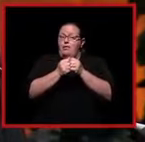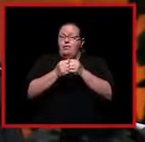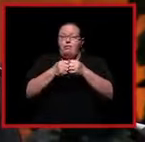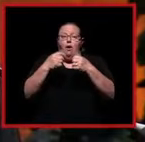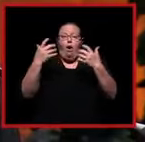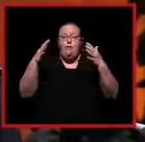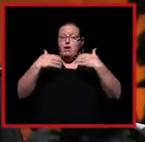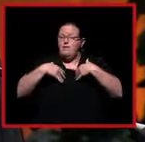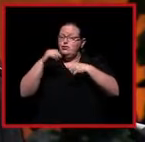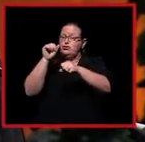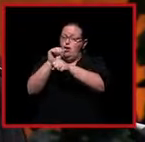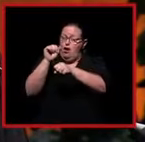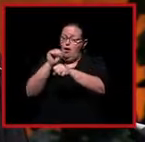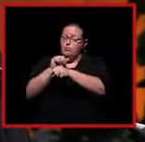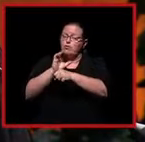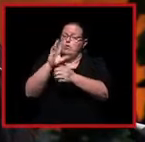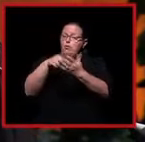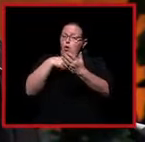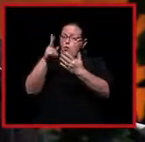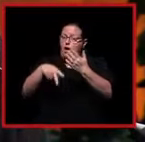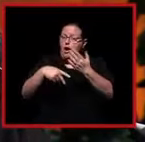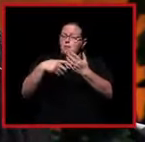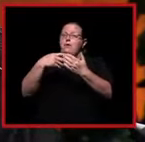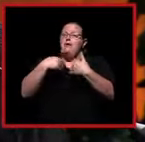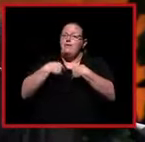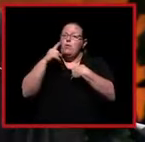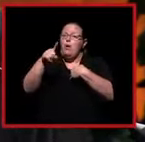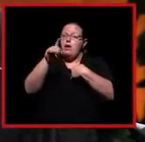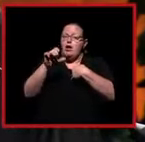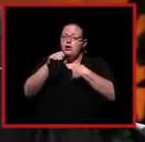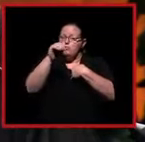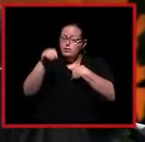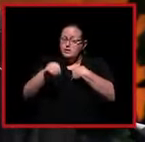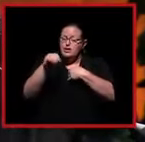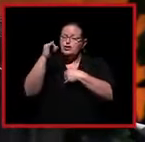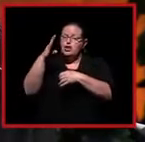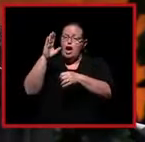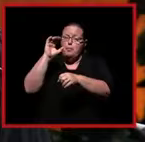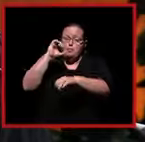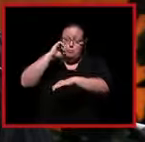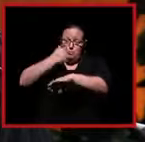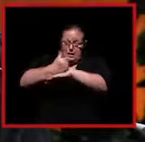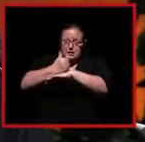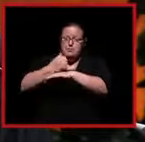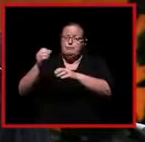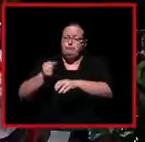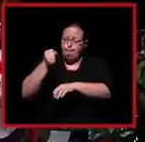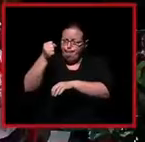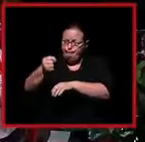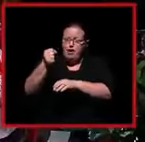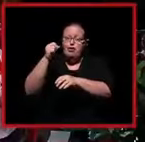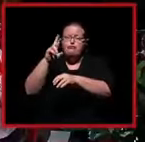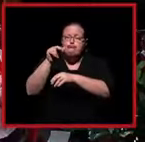jobs. Some of your programs have 100% job placement rates. That is a terrific statistic.